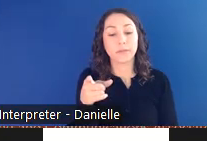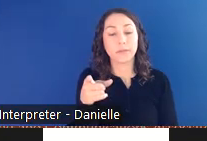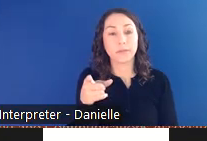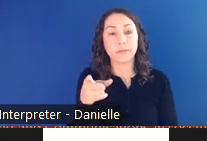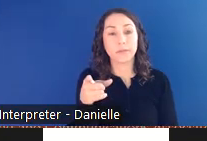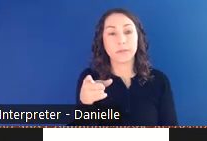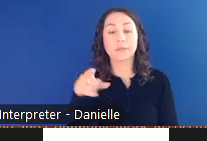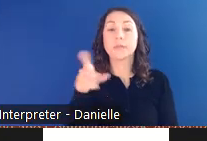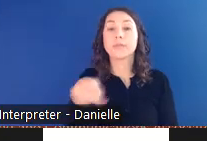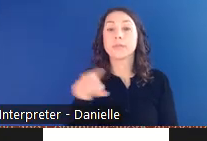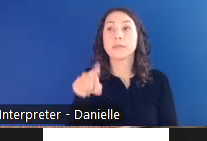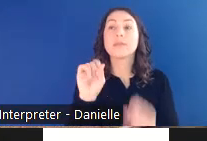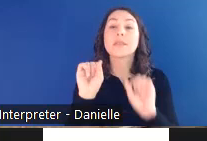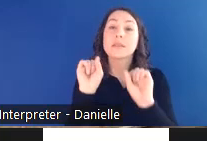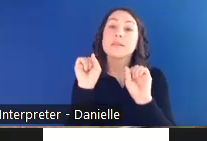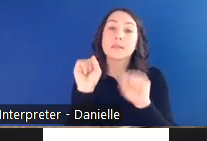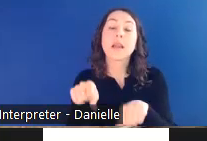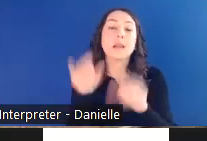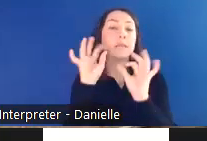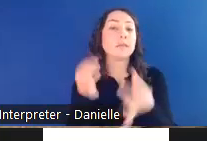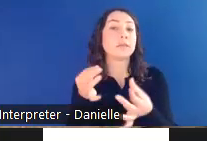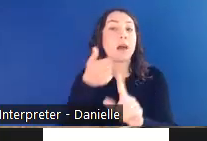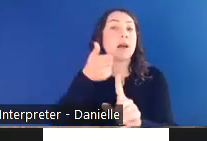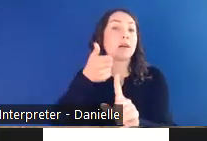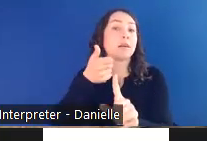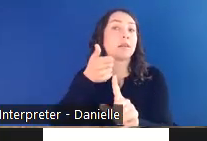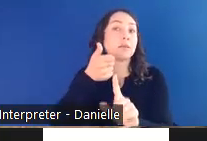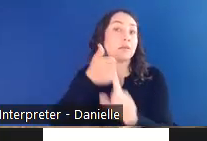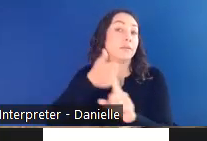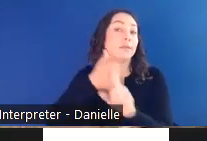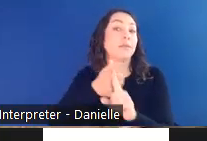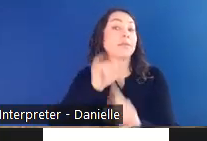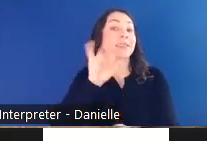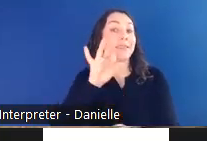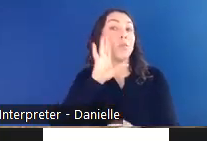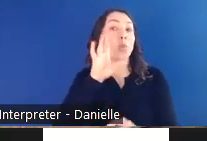whether or not to evaluate criminal histories of folks who live there.